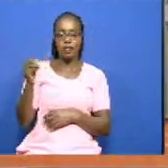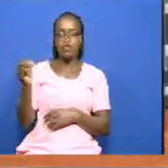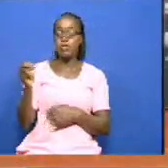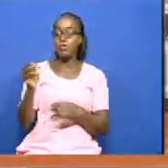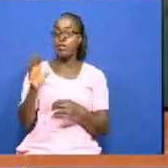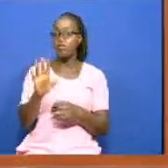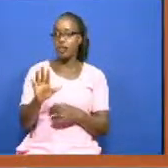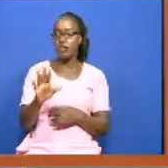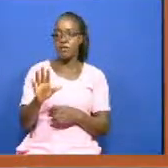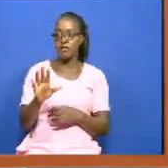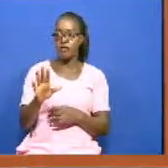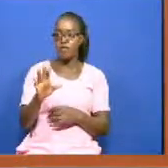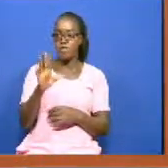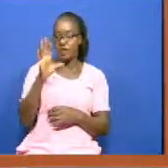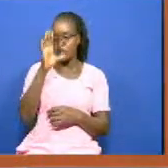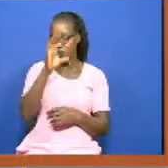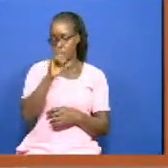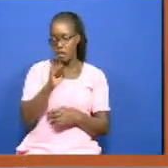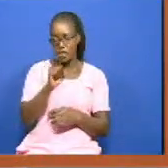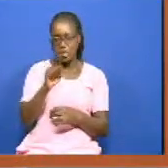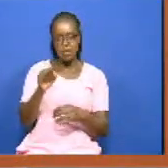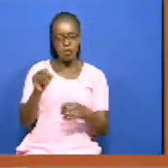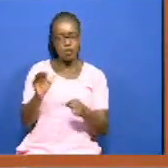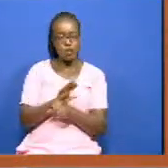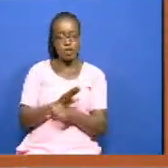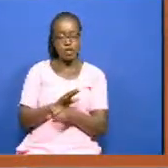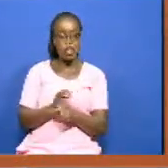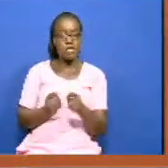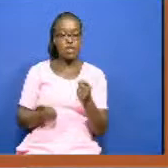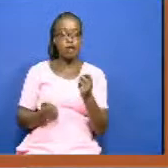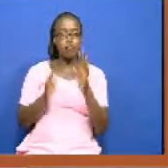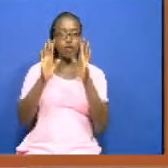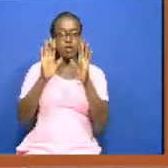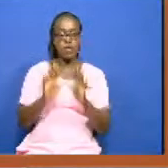of composure when it most mattered.